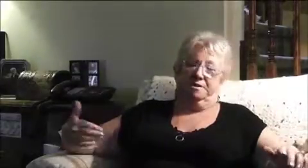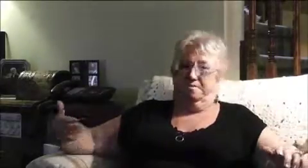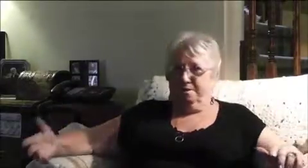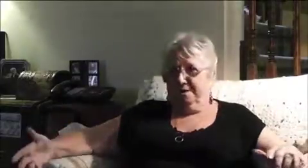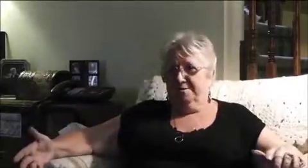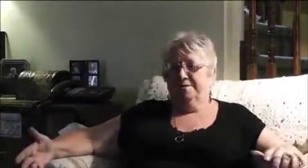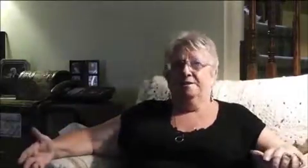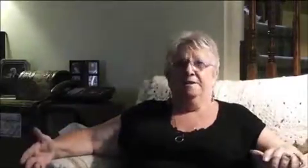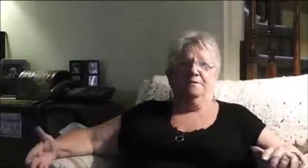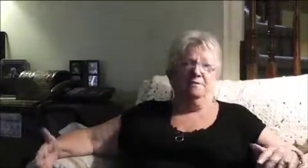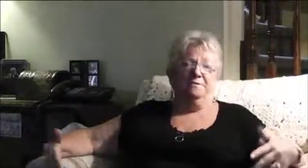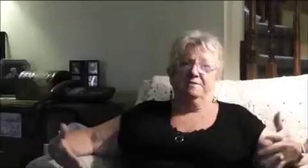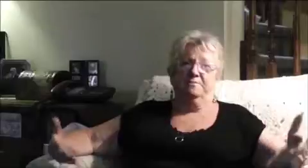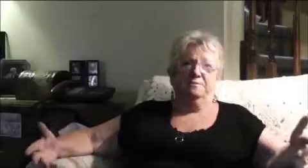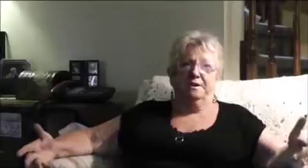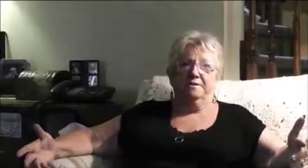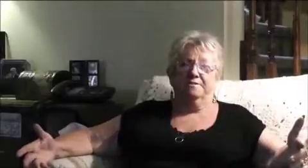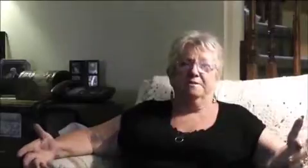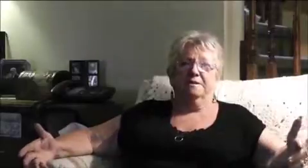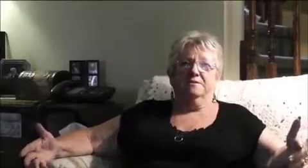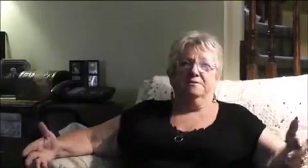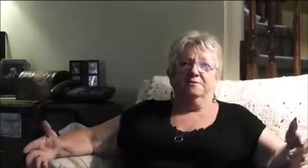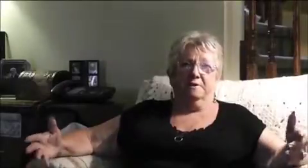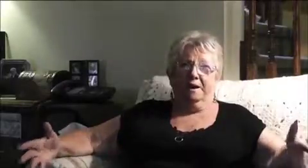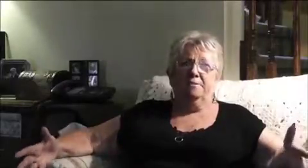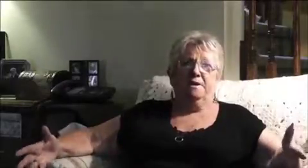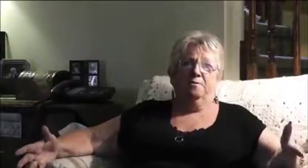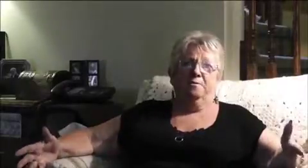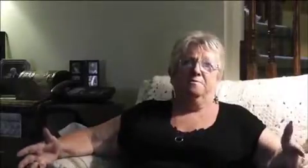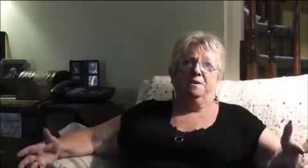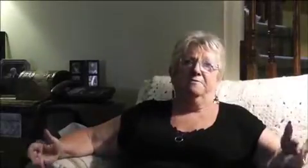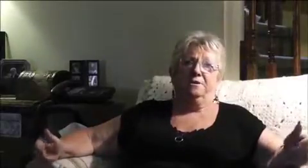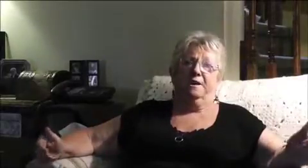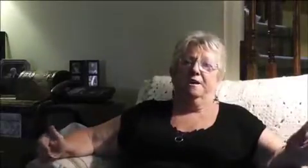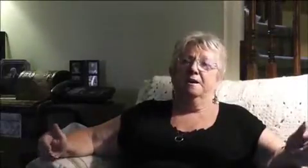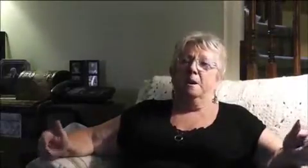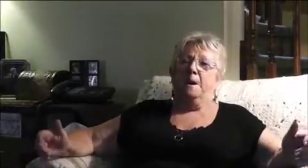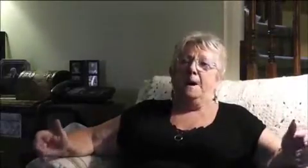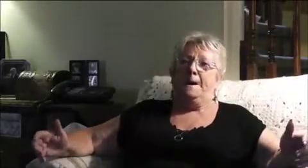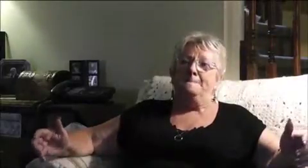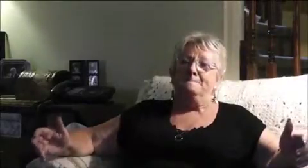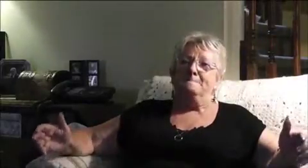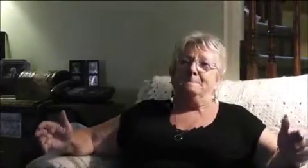chronic depression and all of these other things to drag around with me every day,